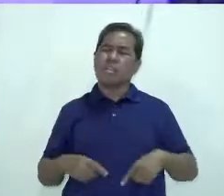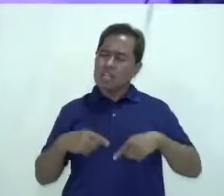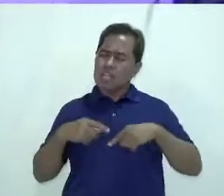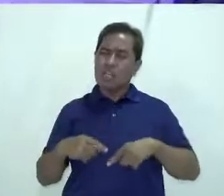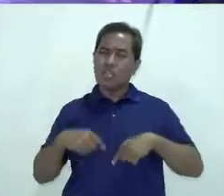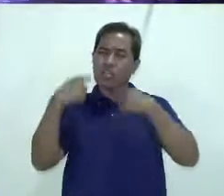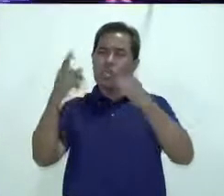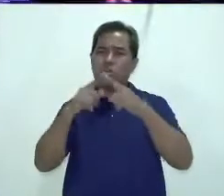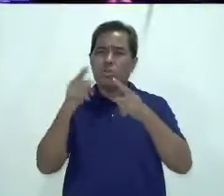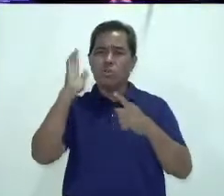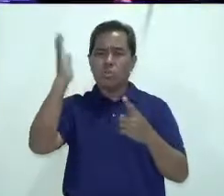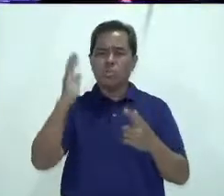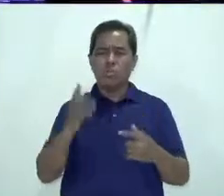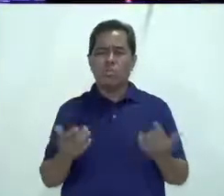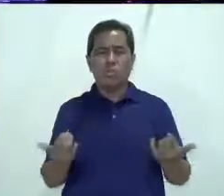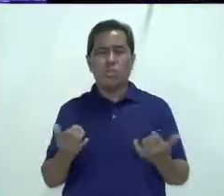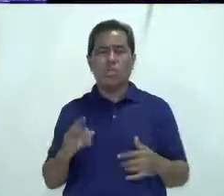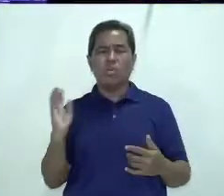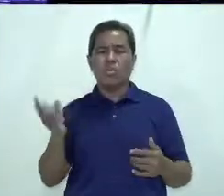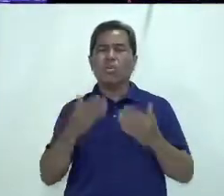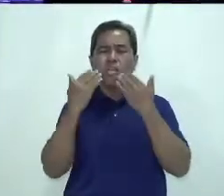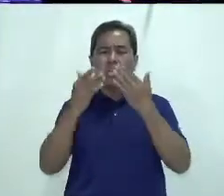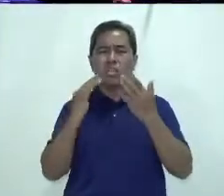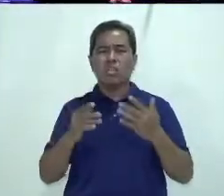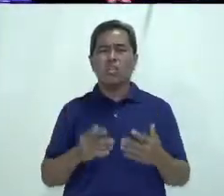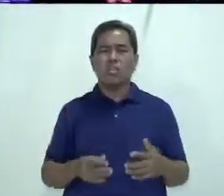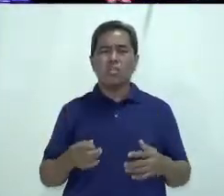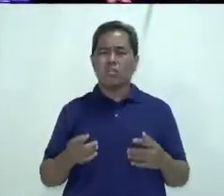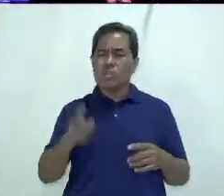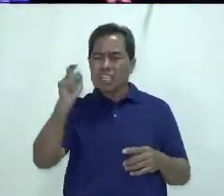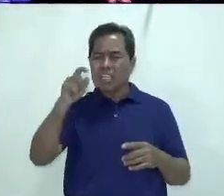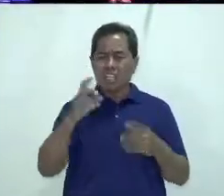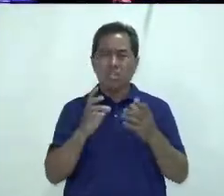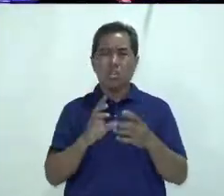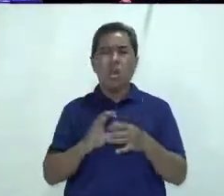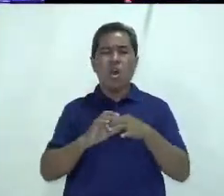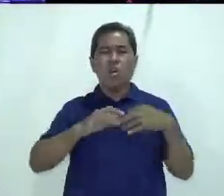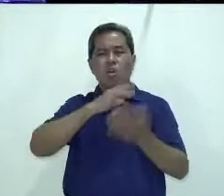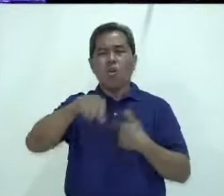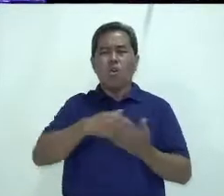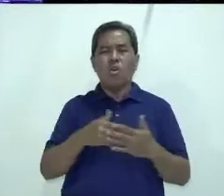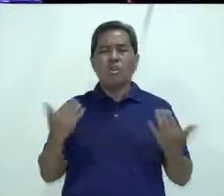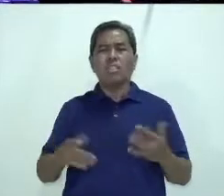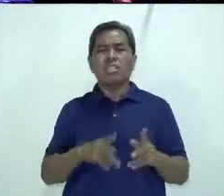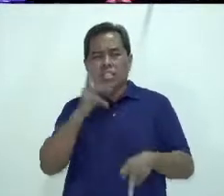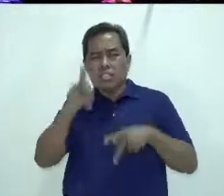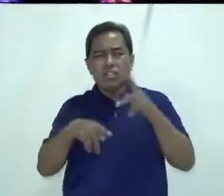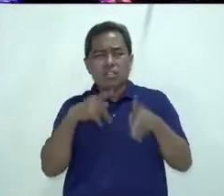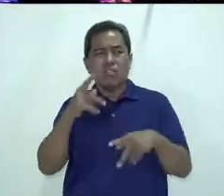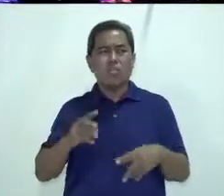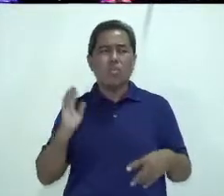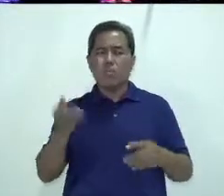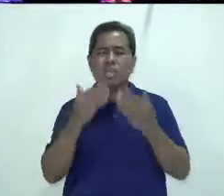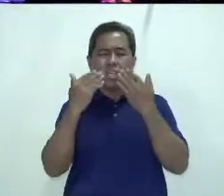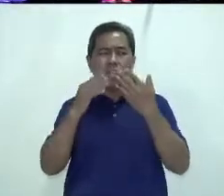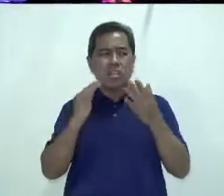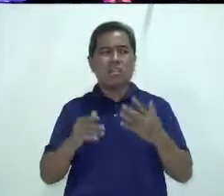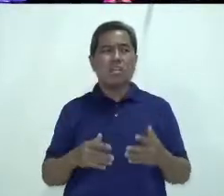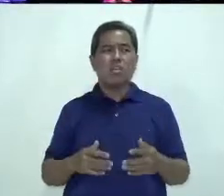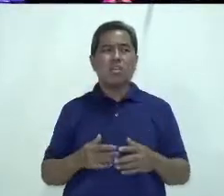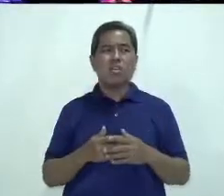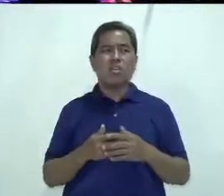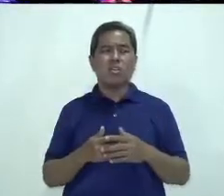right now. Lord, we thank you that you know all the needs of these people, Lord God, who is raising their hands. And we thank you that you care for